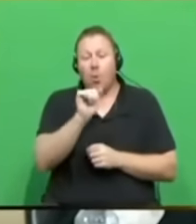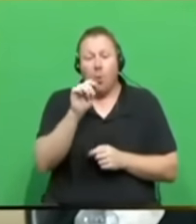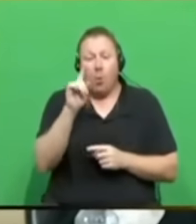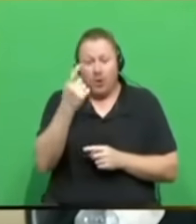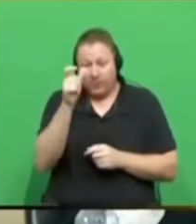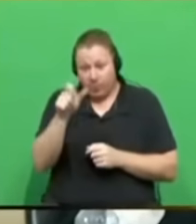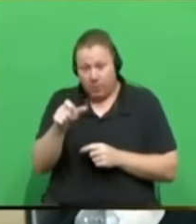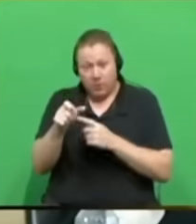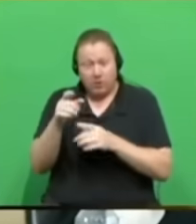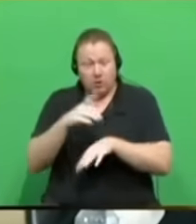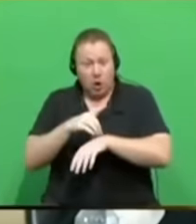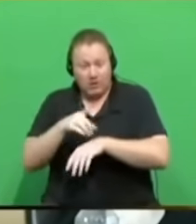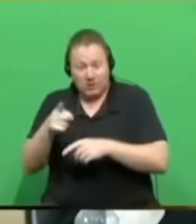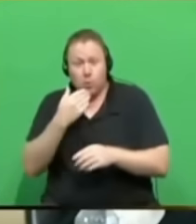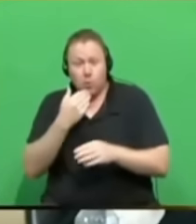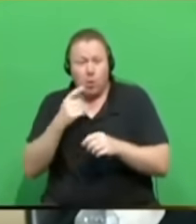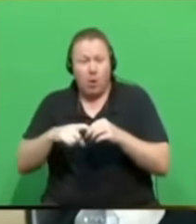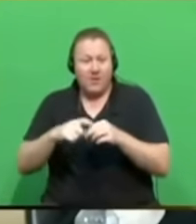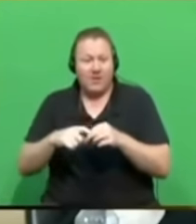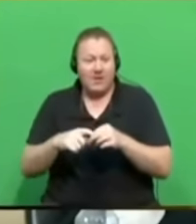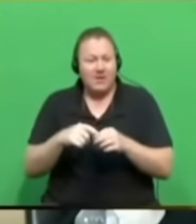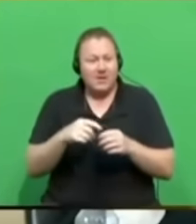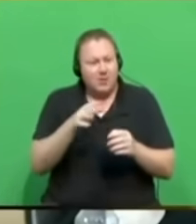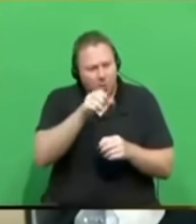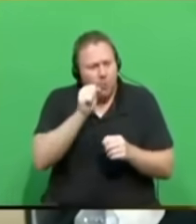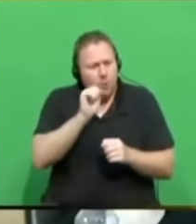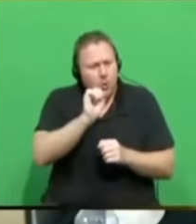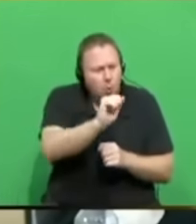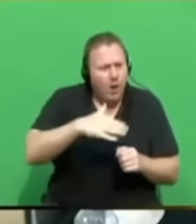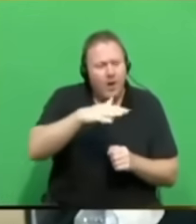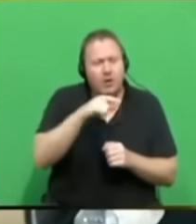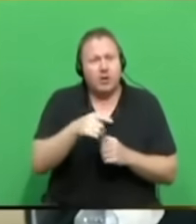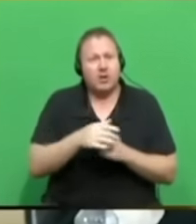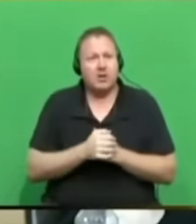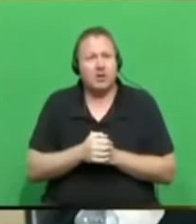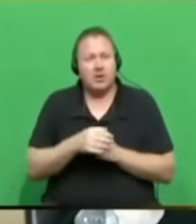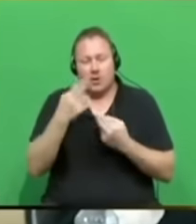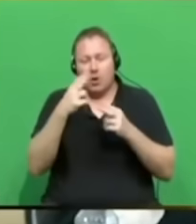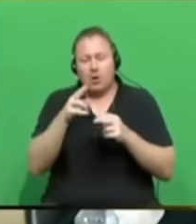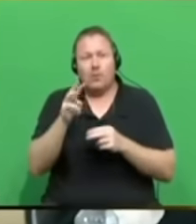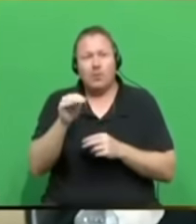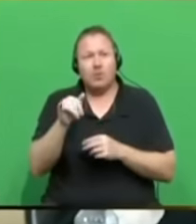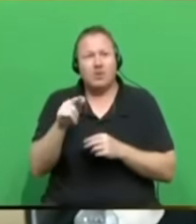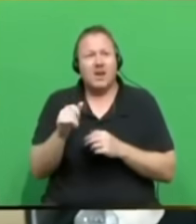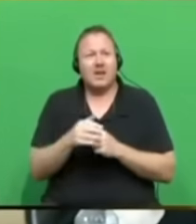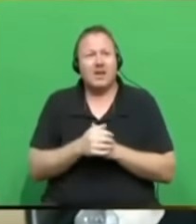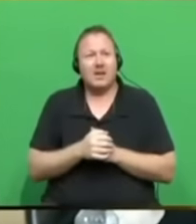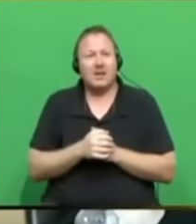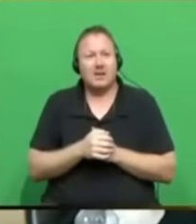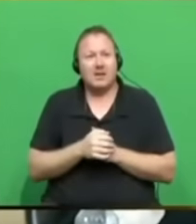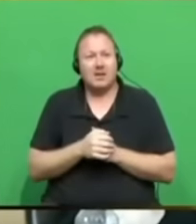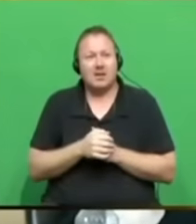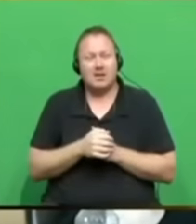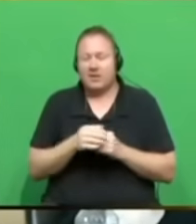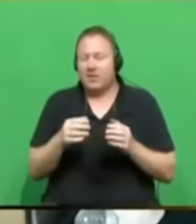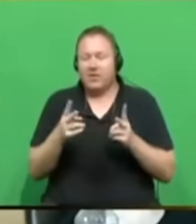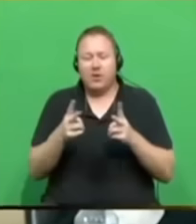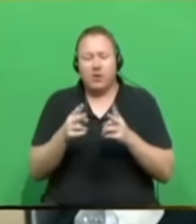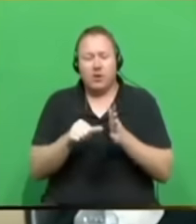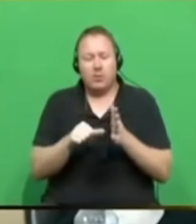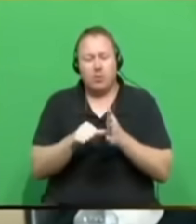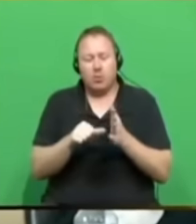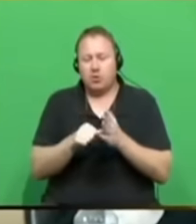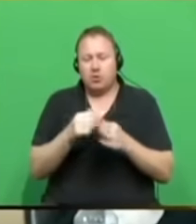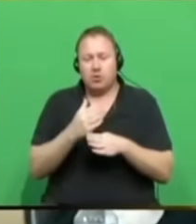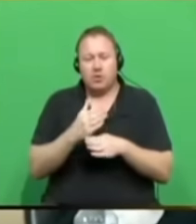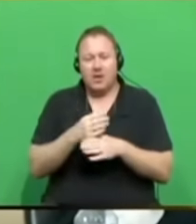Ridge. And Honorable Motsoaledi, you've got a very important job. Focus on making sure that the